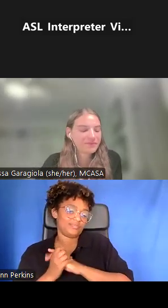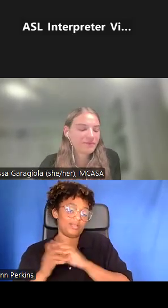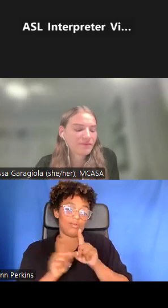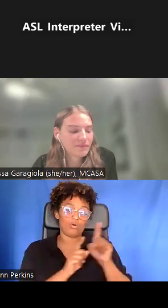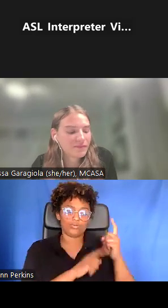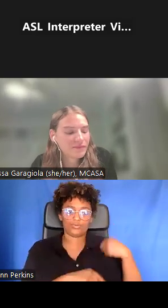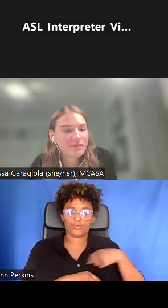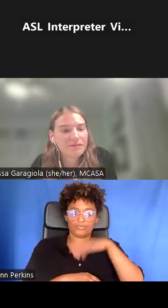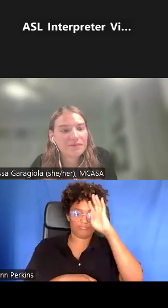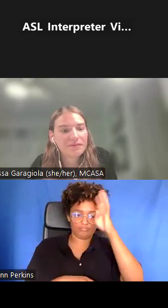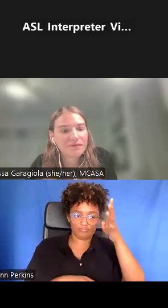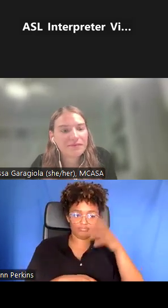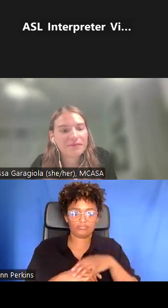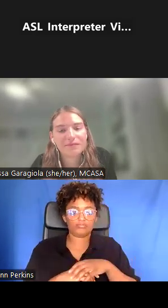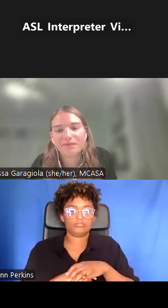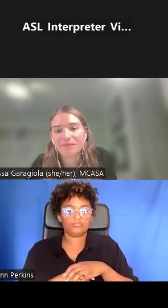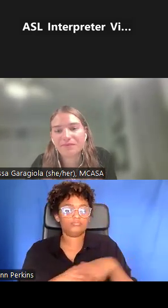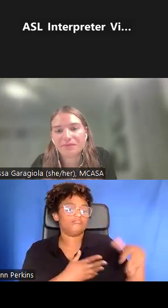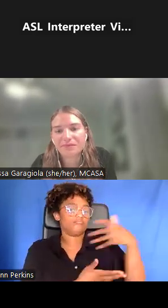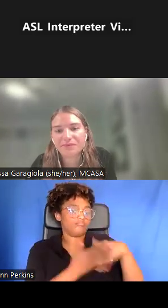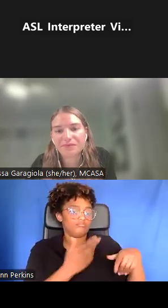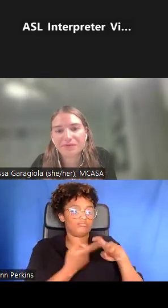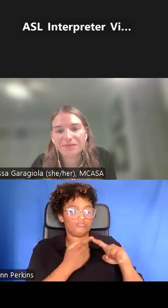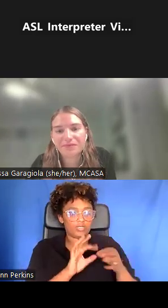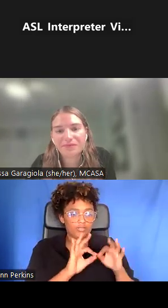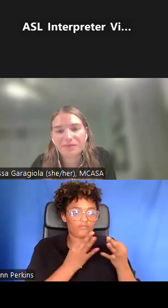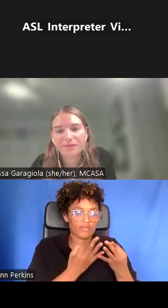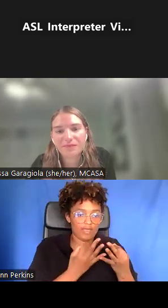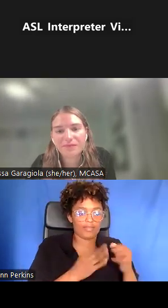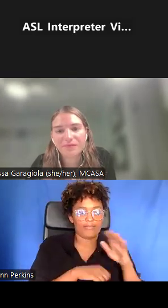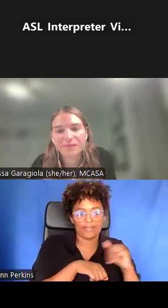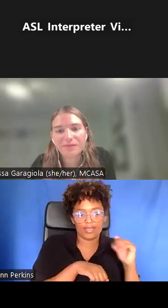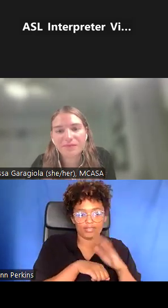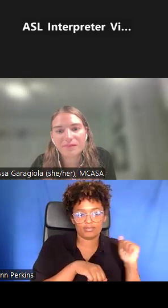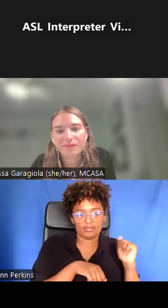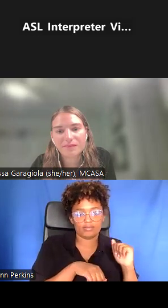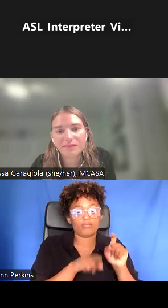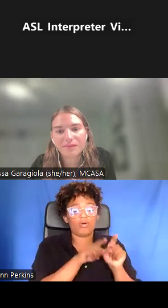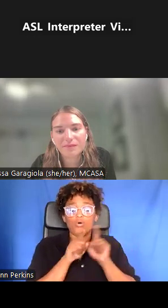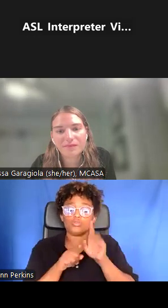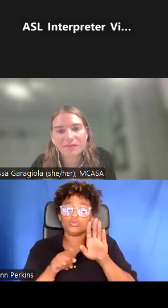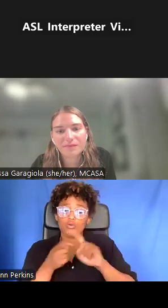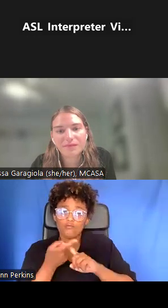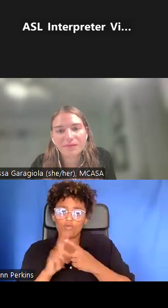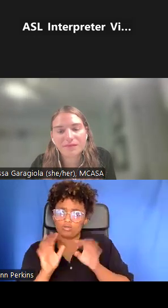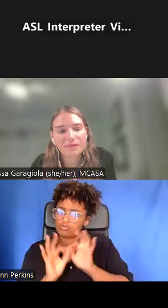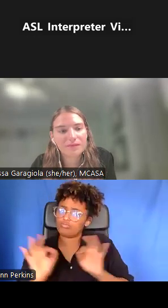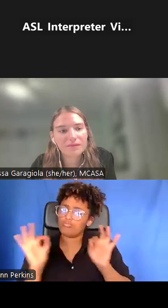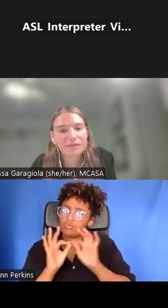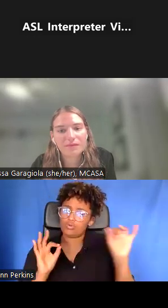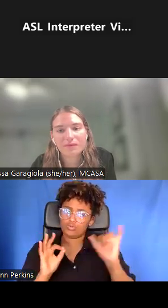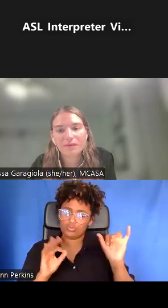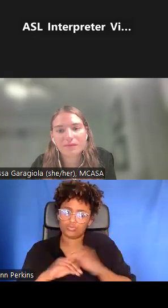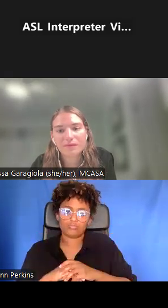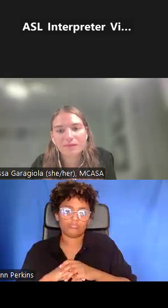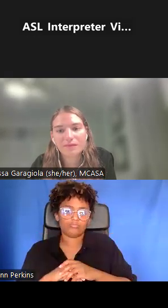with. So spending times with friends, family, and cats. We talked about pets, but spending time with your friends is also important. Engaging in any